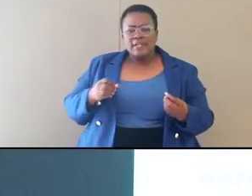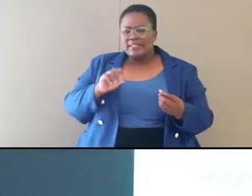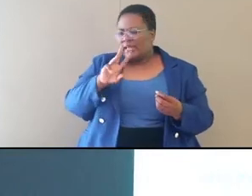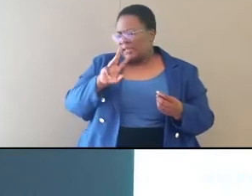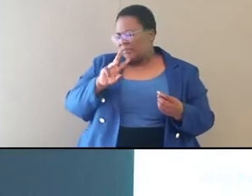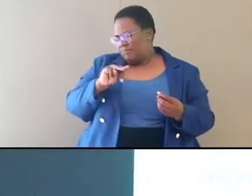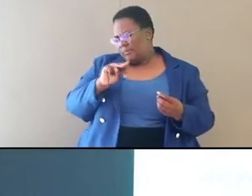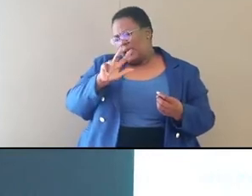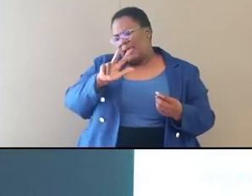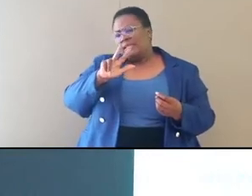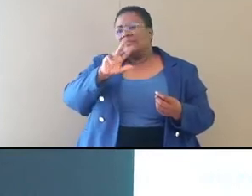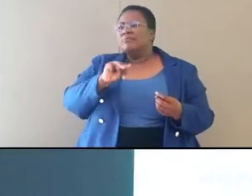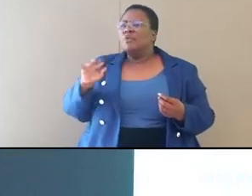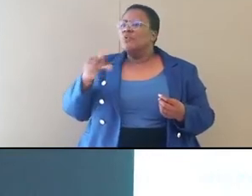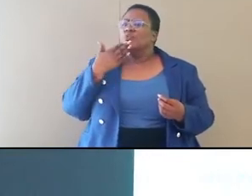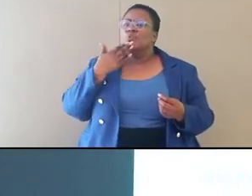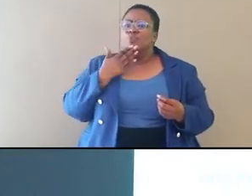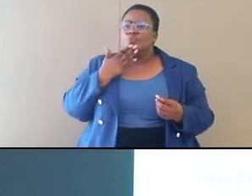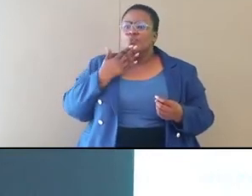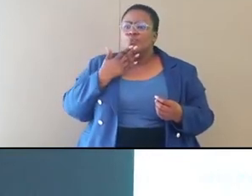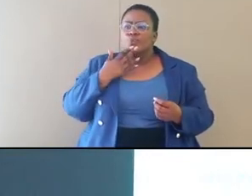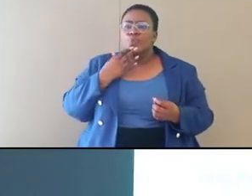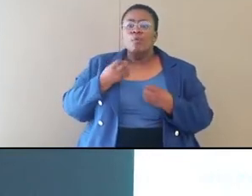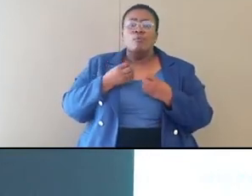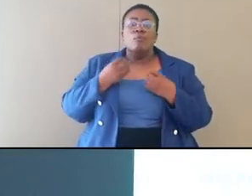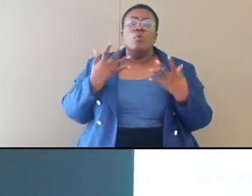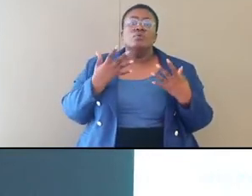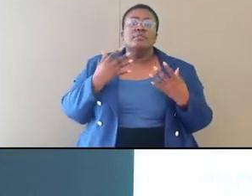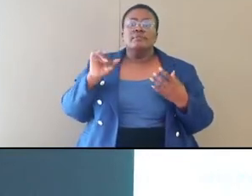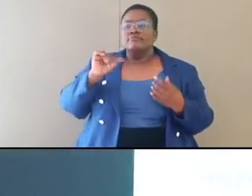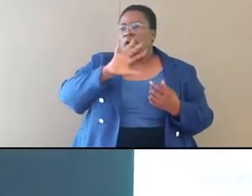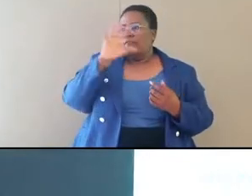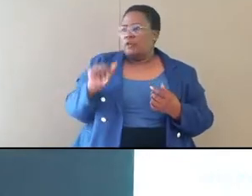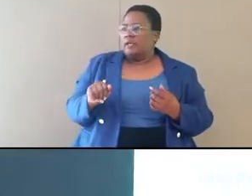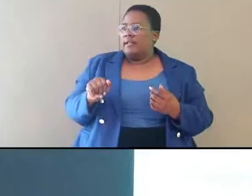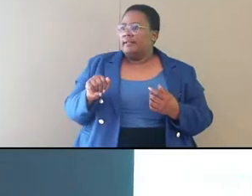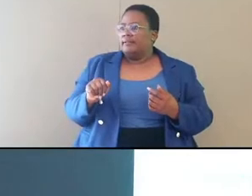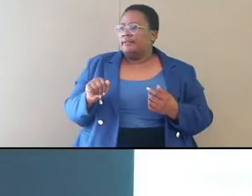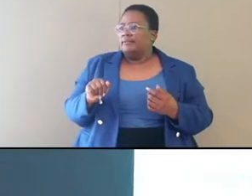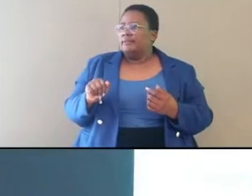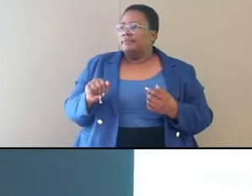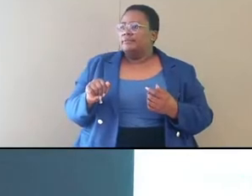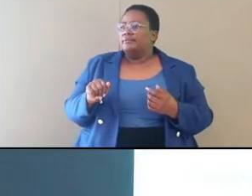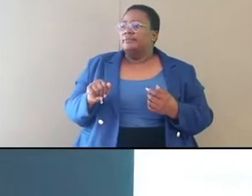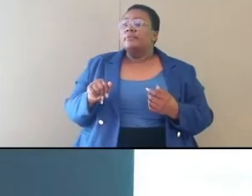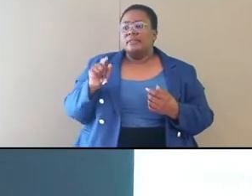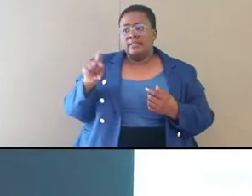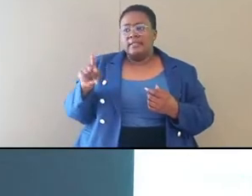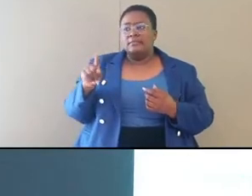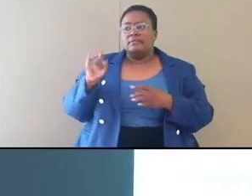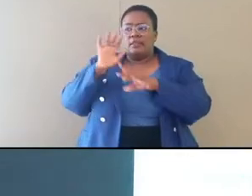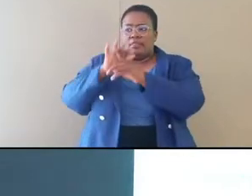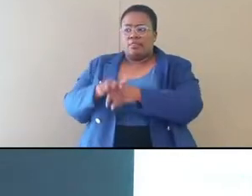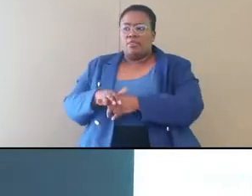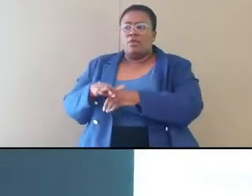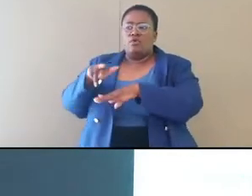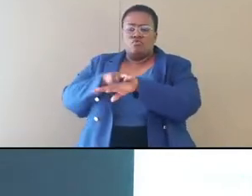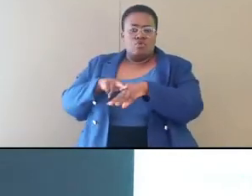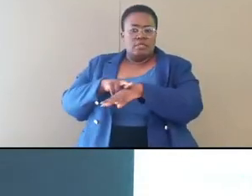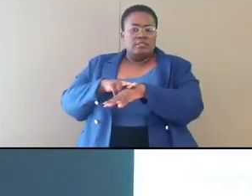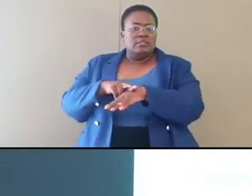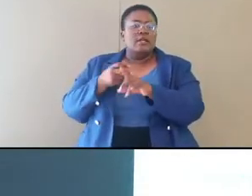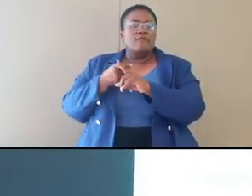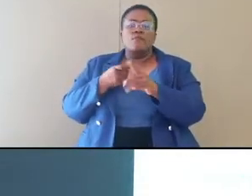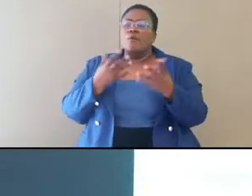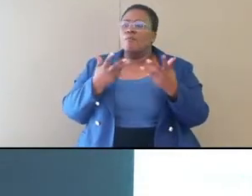children who are hungry? They are mostly African children. So this is indirect discrimination on the basis of race. They're mostly in the former